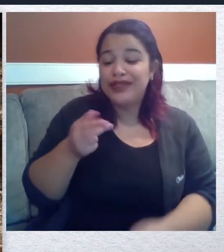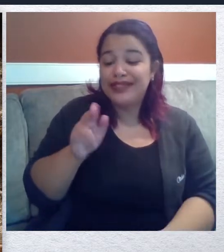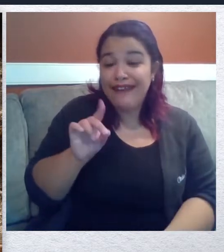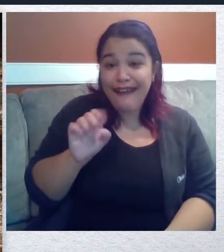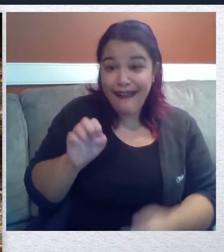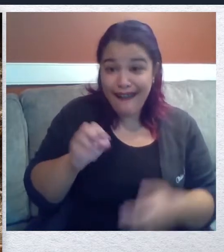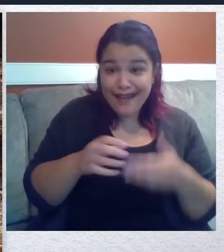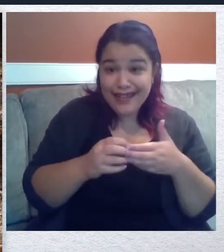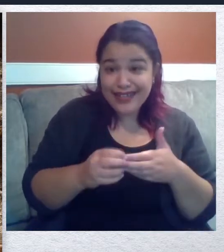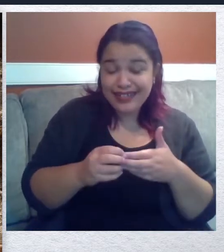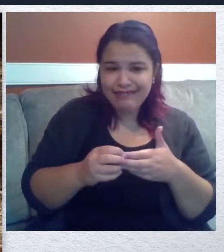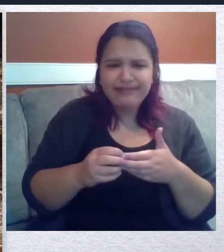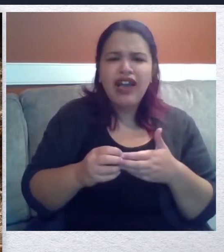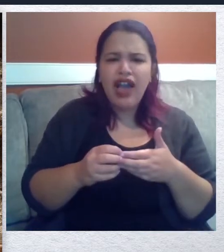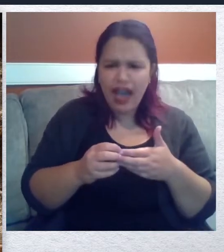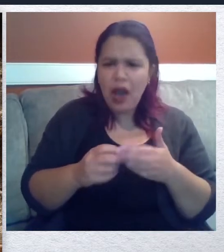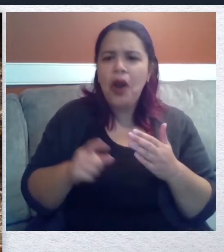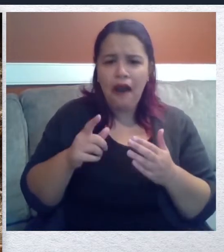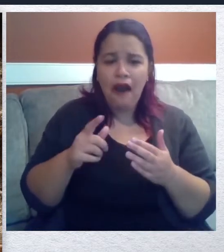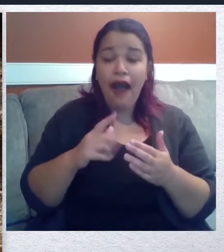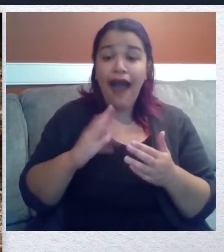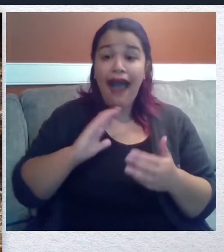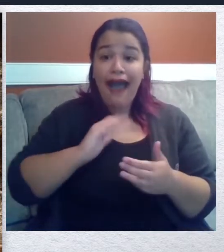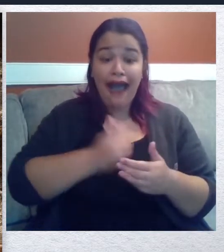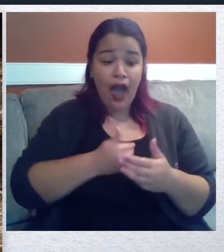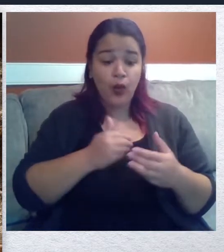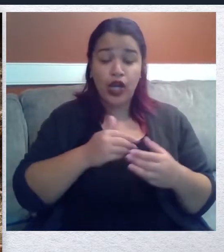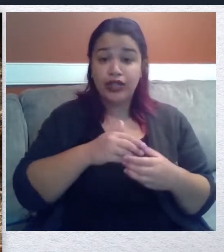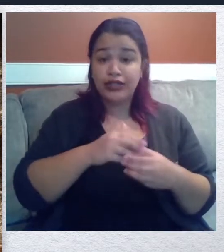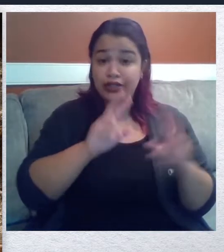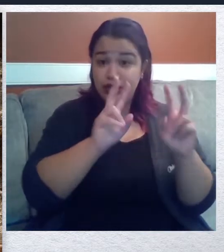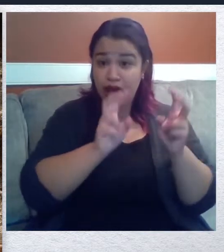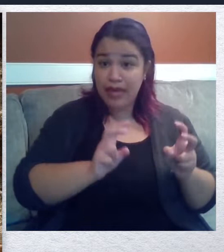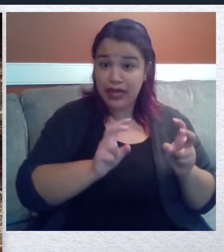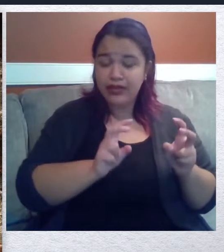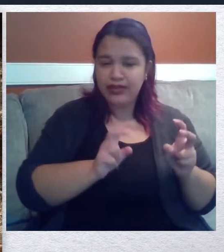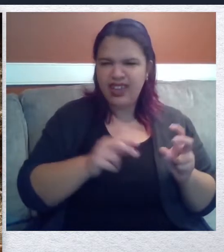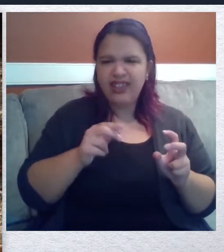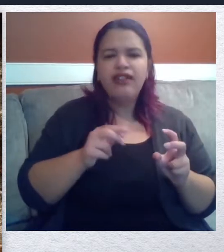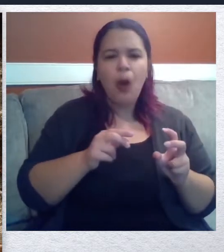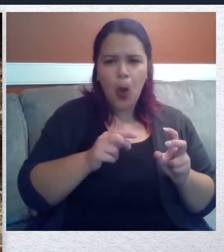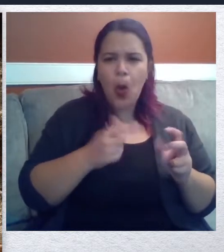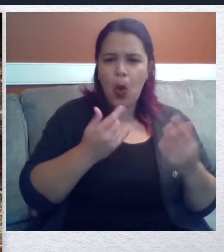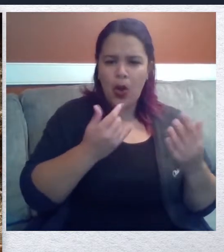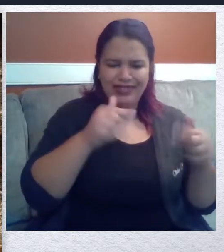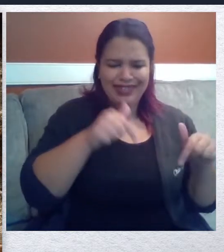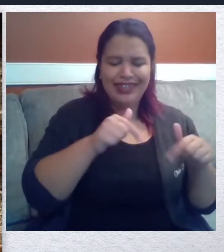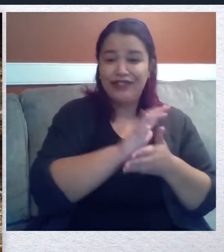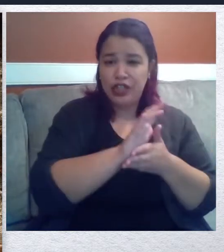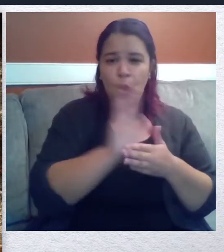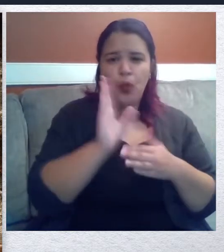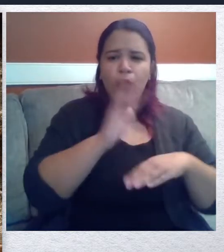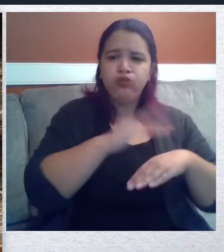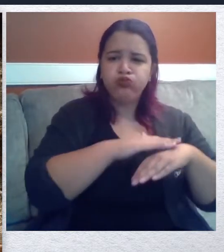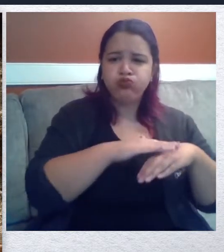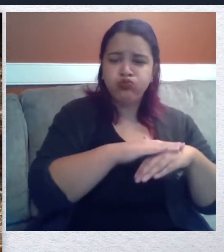about today in greater detail. It is a great resource to help you prepare for the virtual hiring